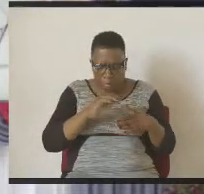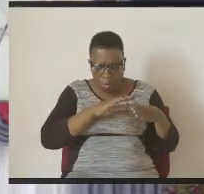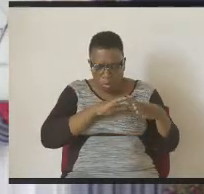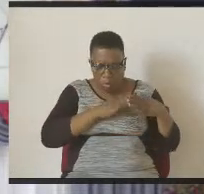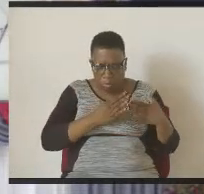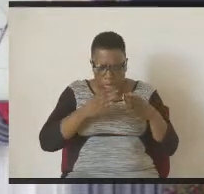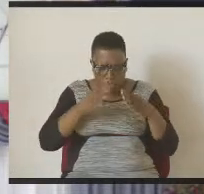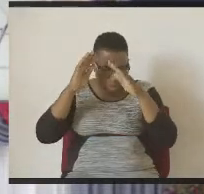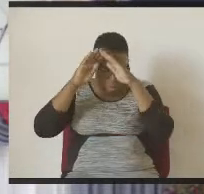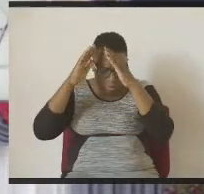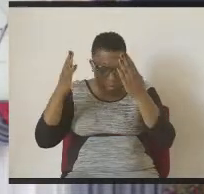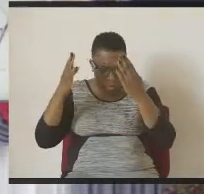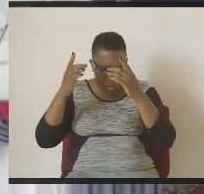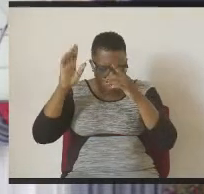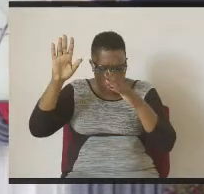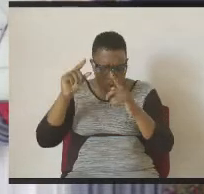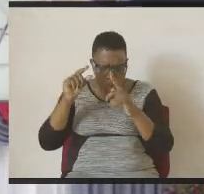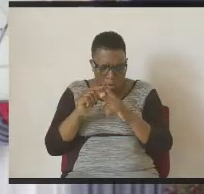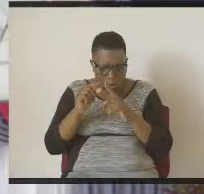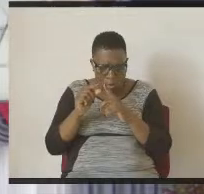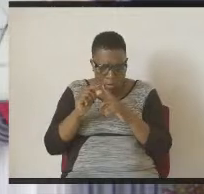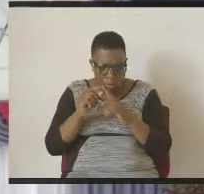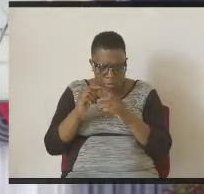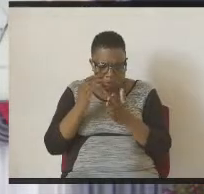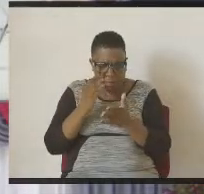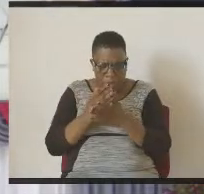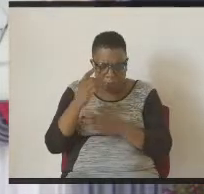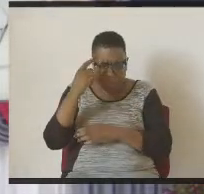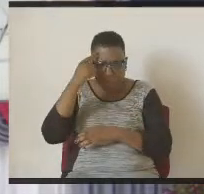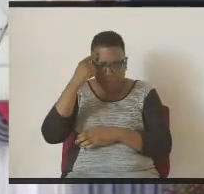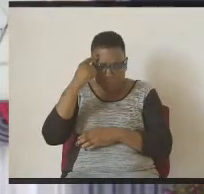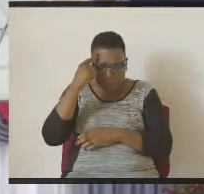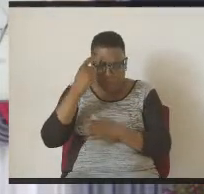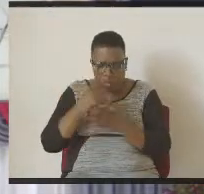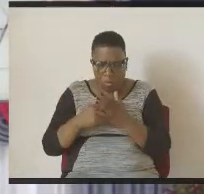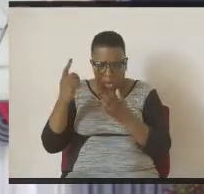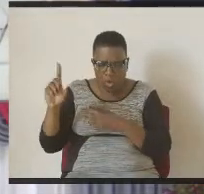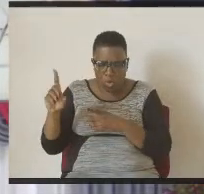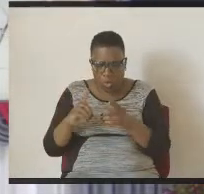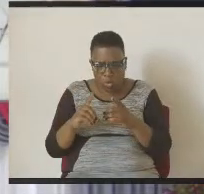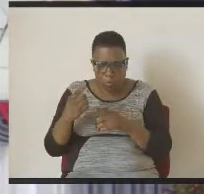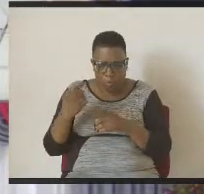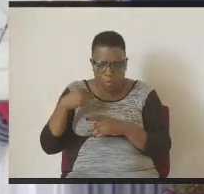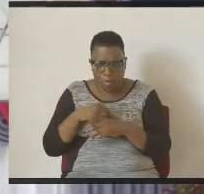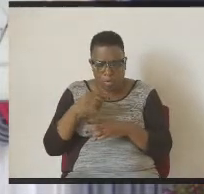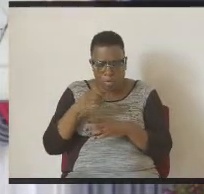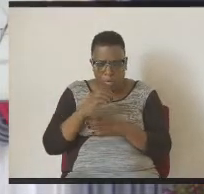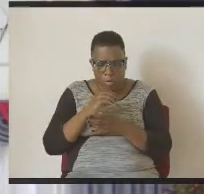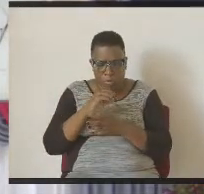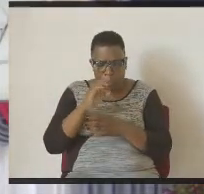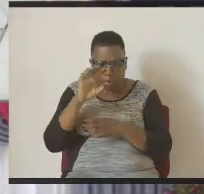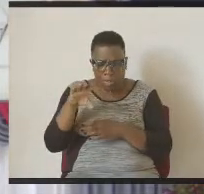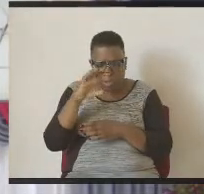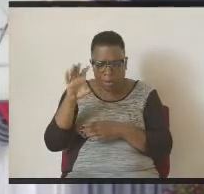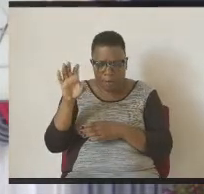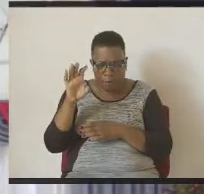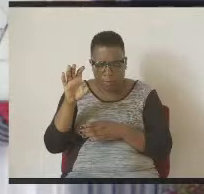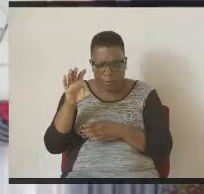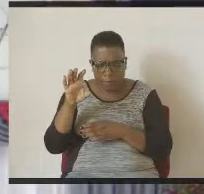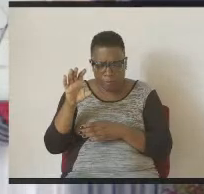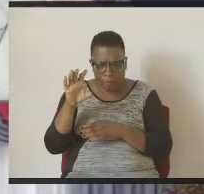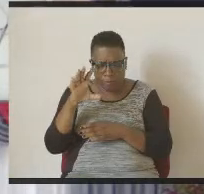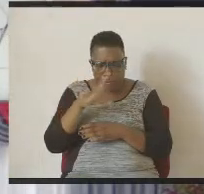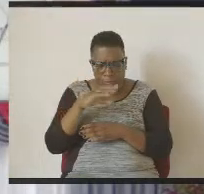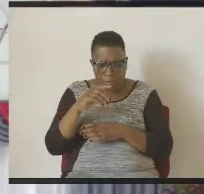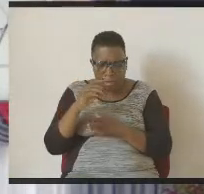minds to your word as we reflect on what you did for us in Calvary and the charge that you have given